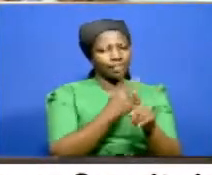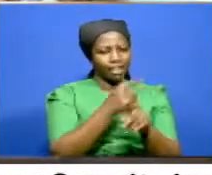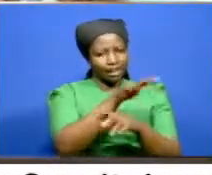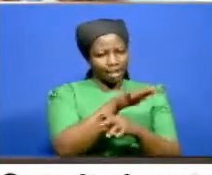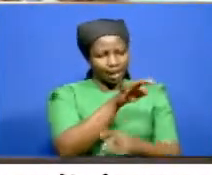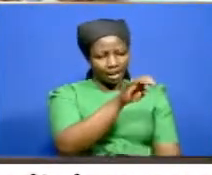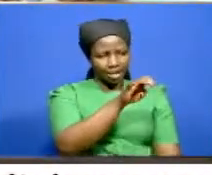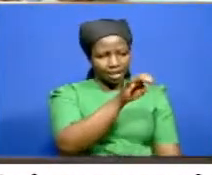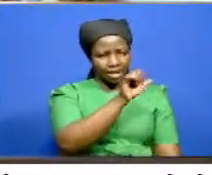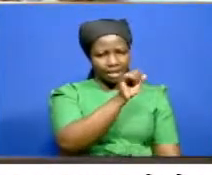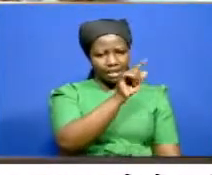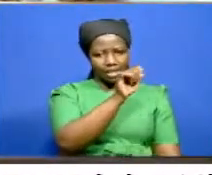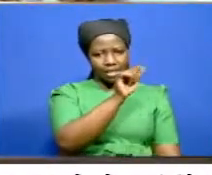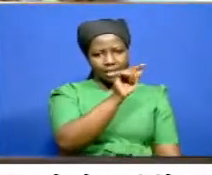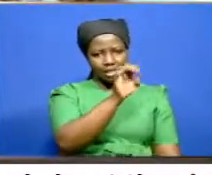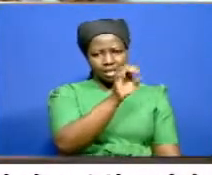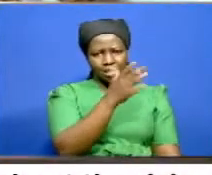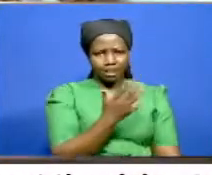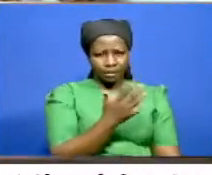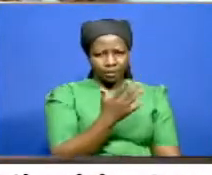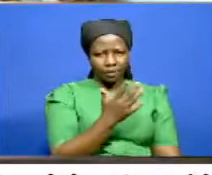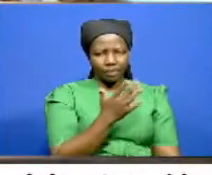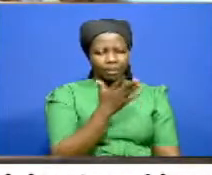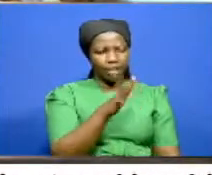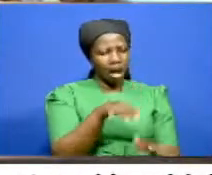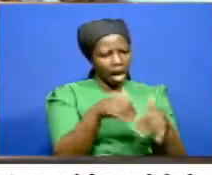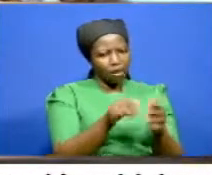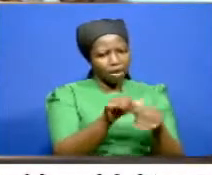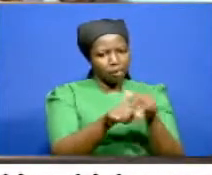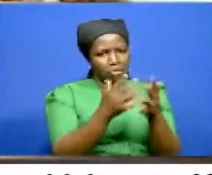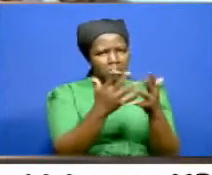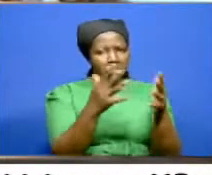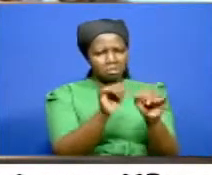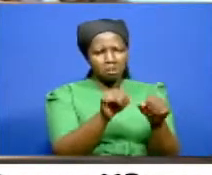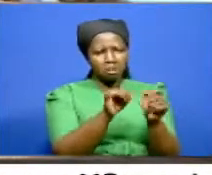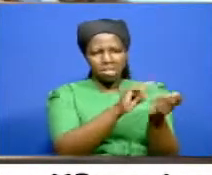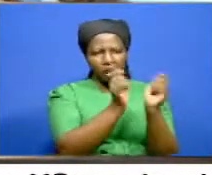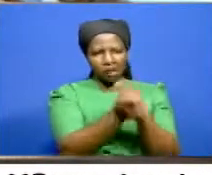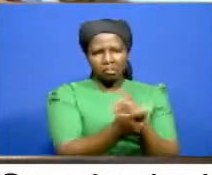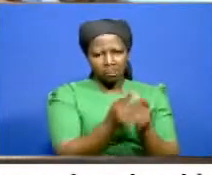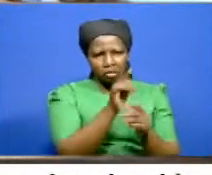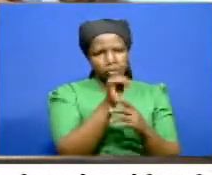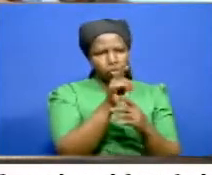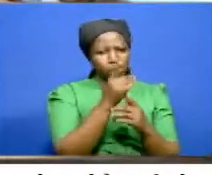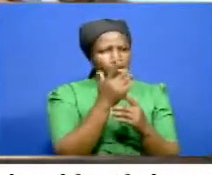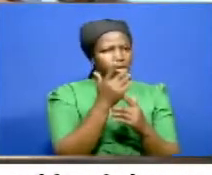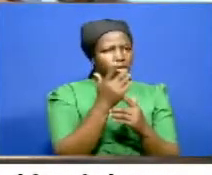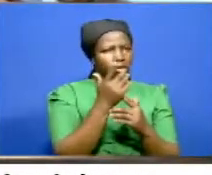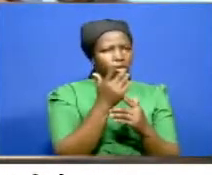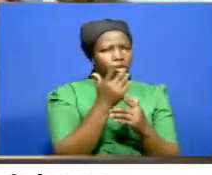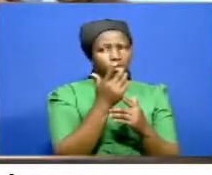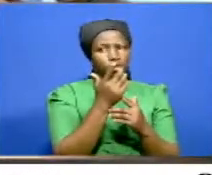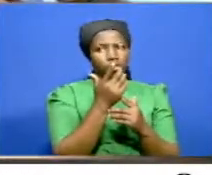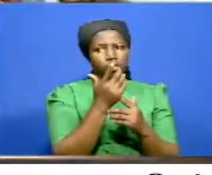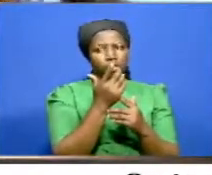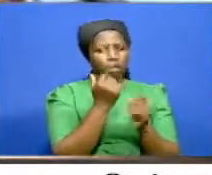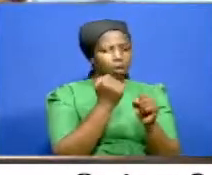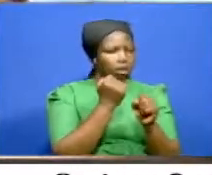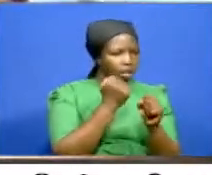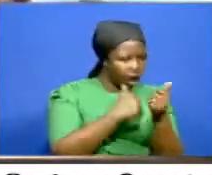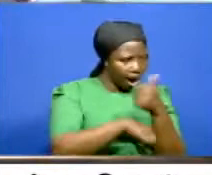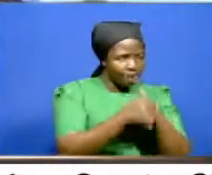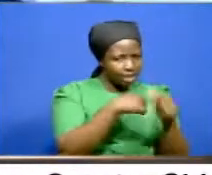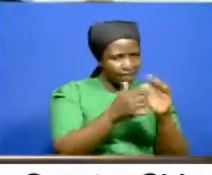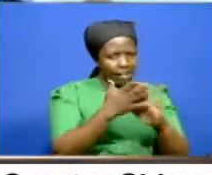maybe how has it been in terms of recruitment, and is it going to change? Are you going to, you know, first base it, or what's